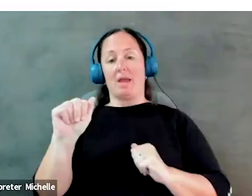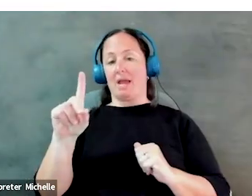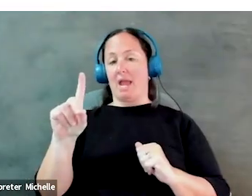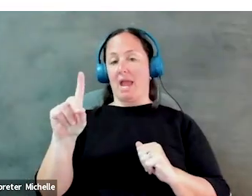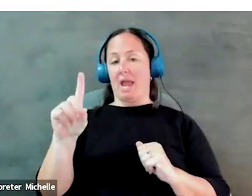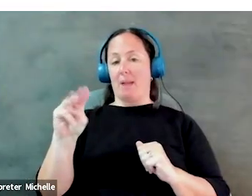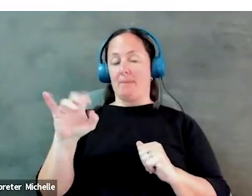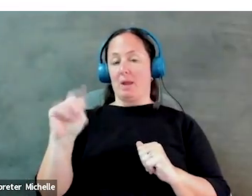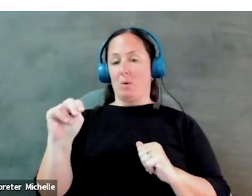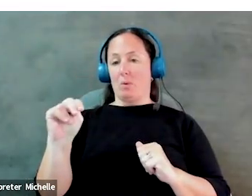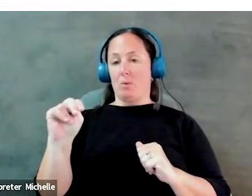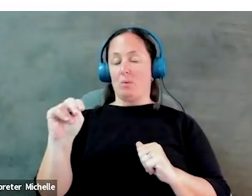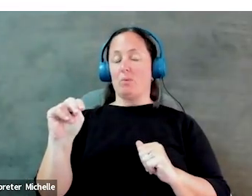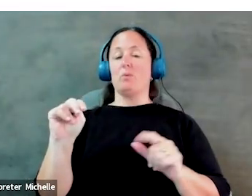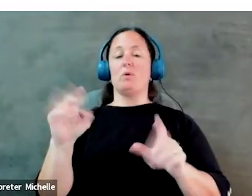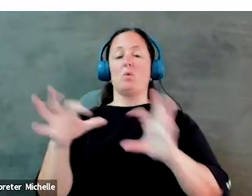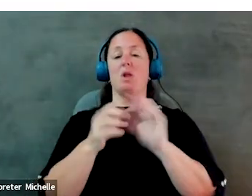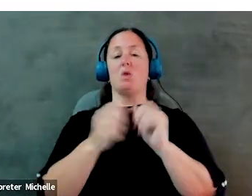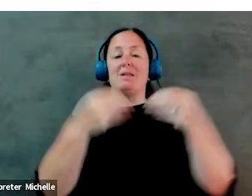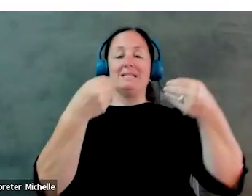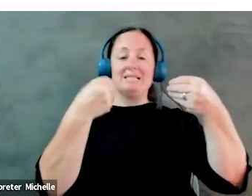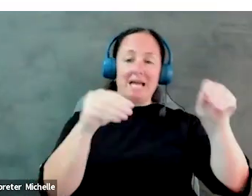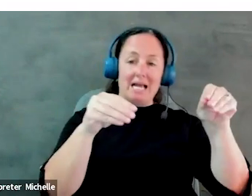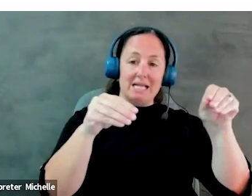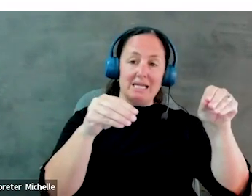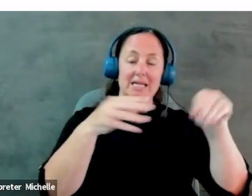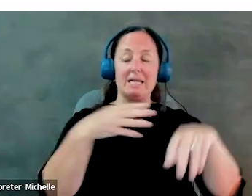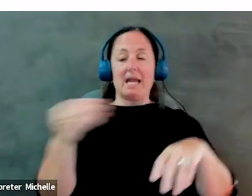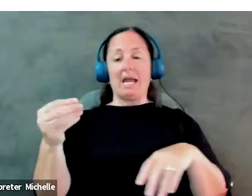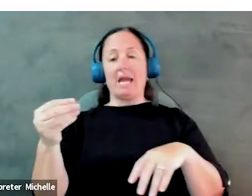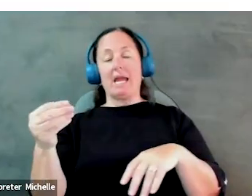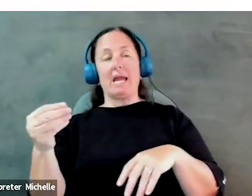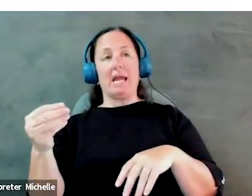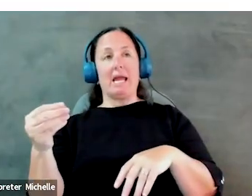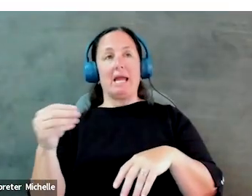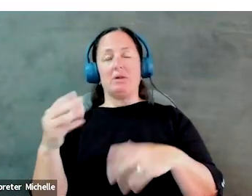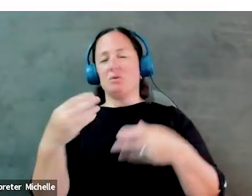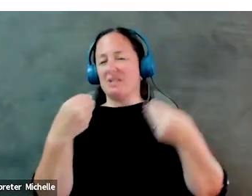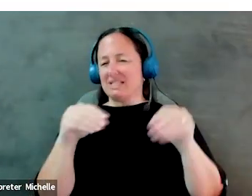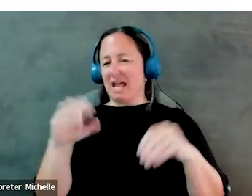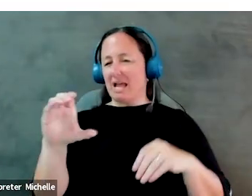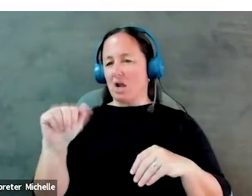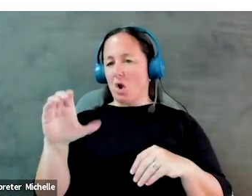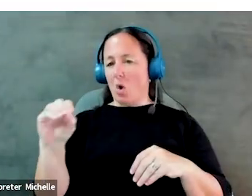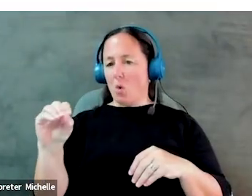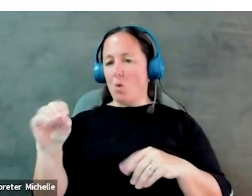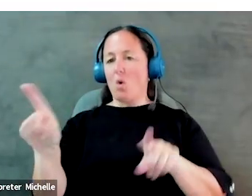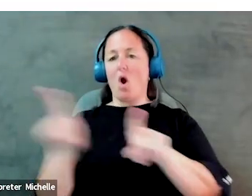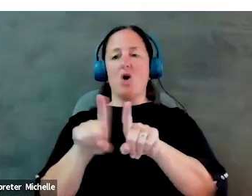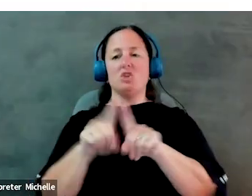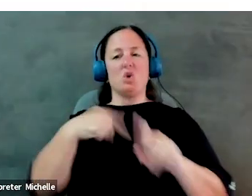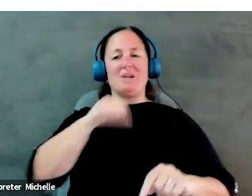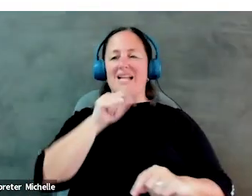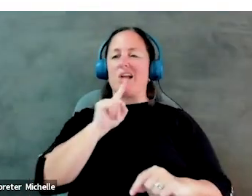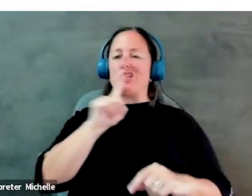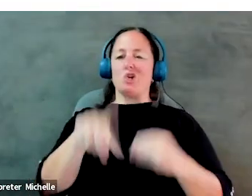cadmium in terms of the selling and the of cocoa. And we also